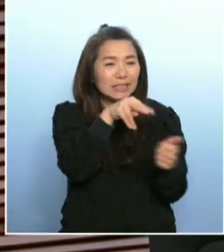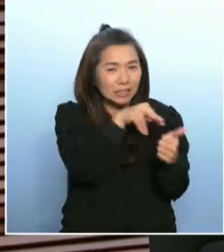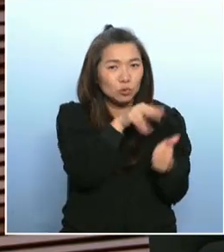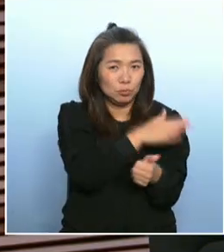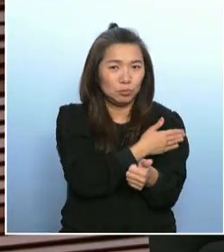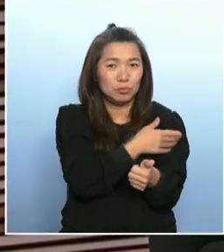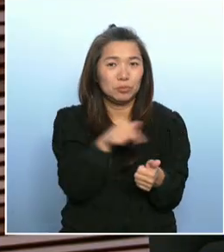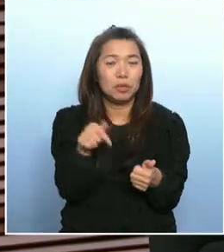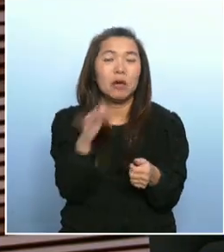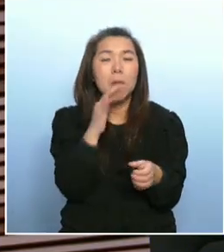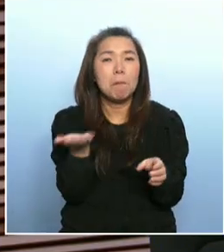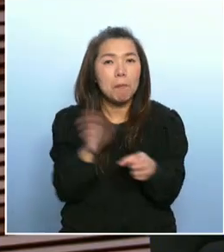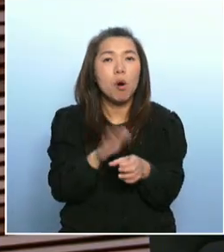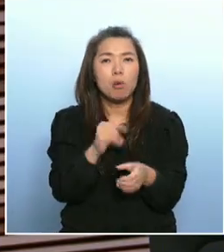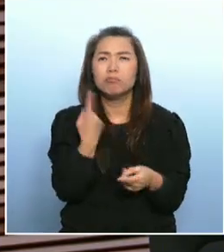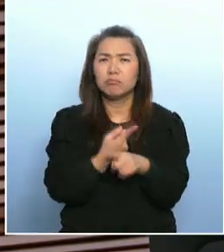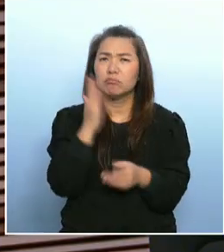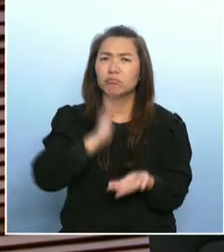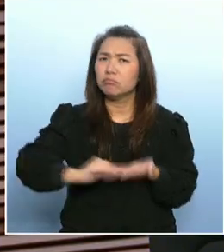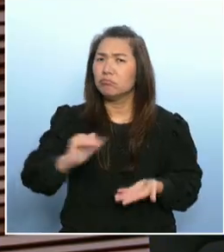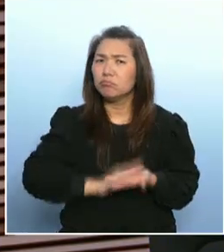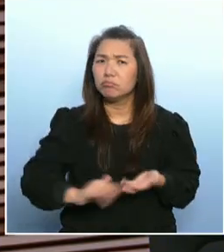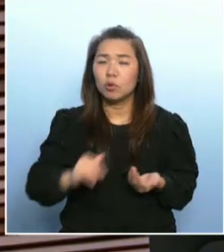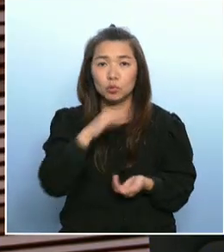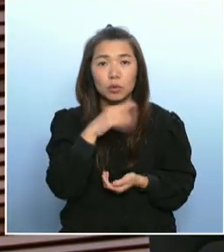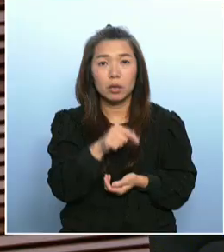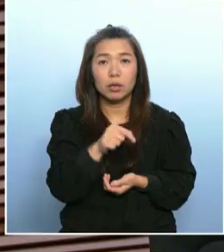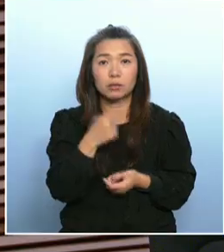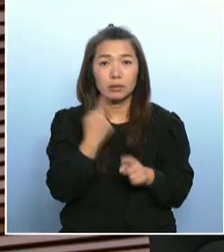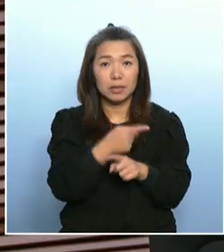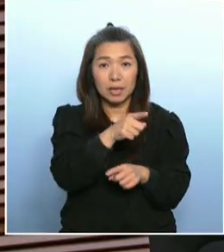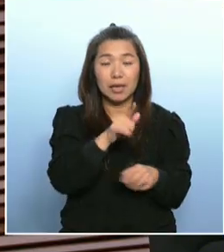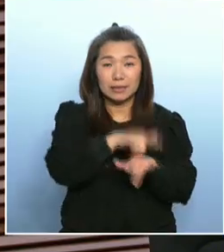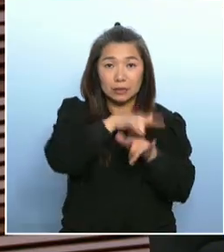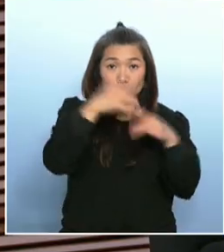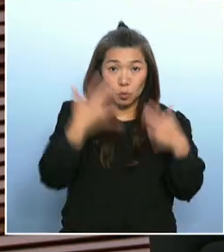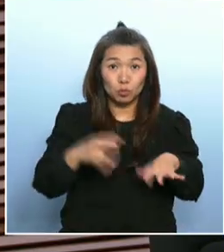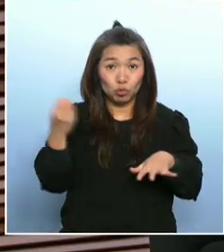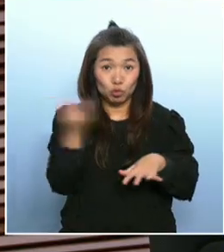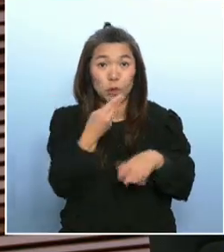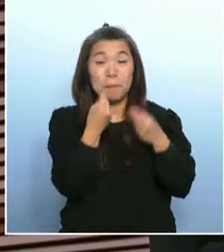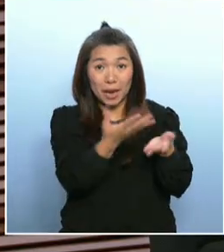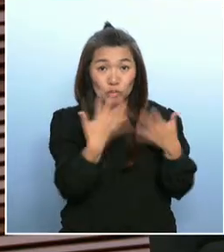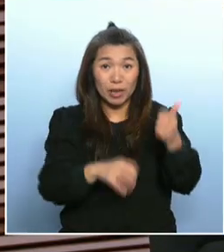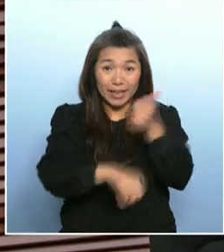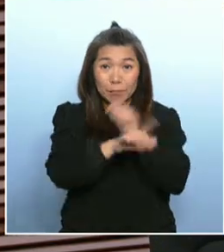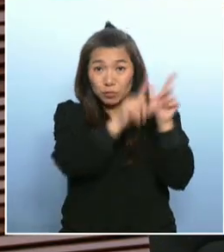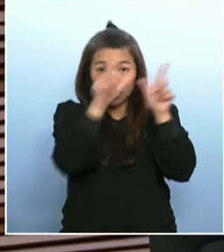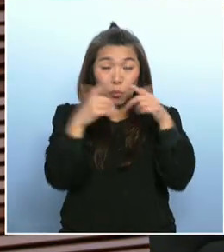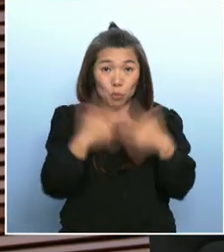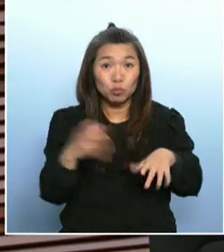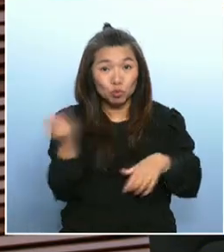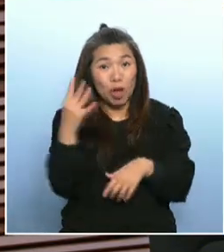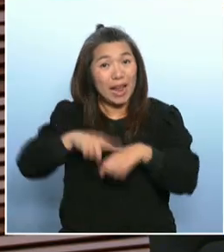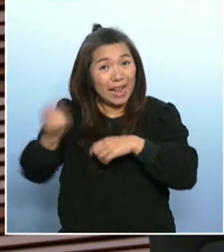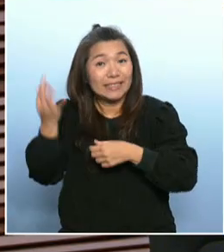That's why we want to give them a living allowance, to allow the carers to take care also of their family members. For